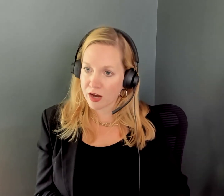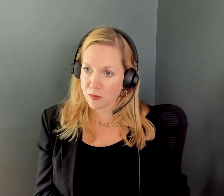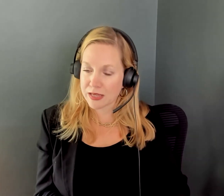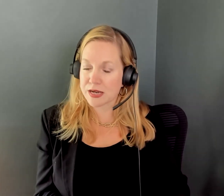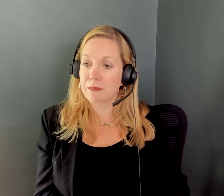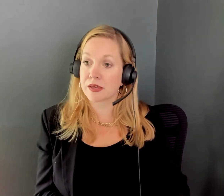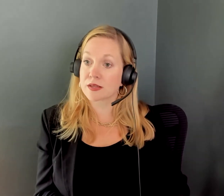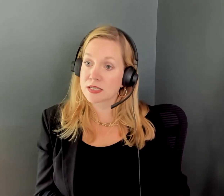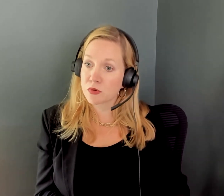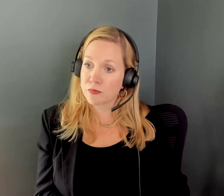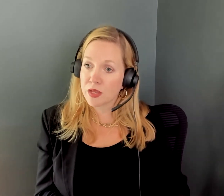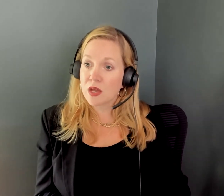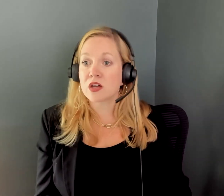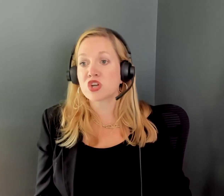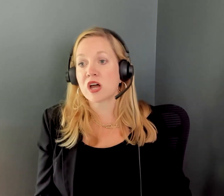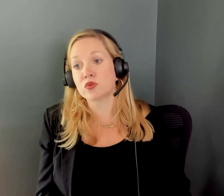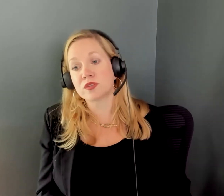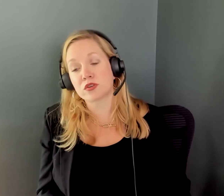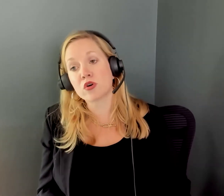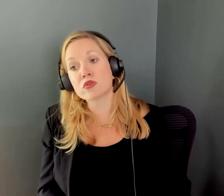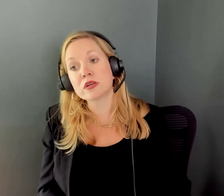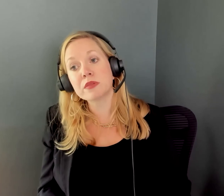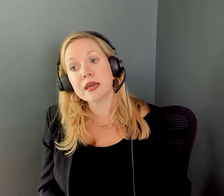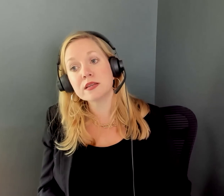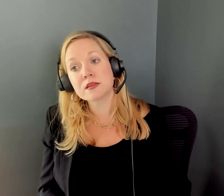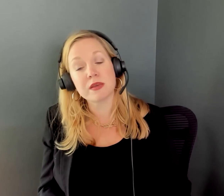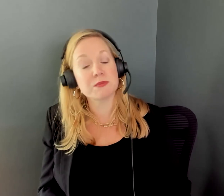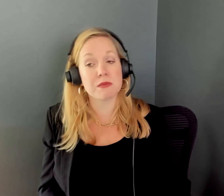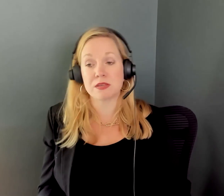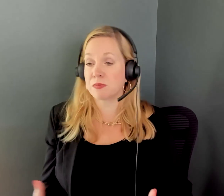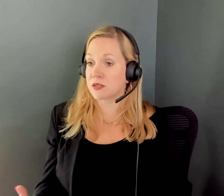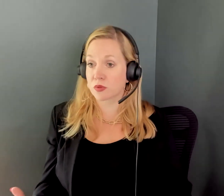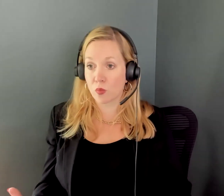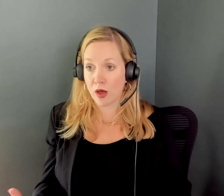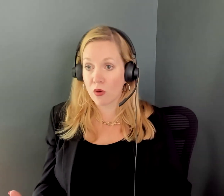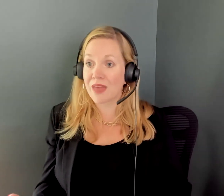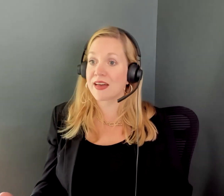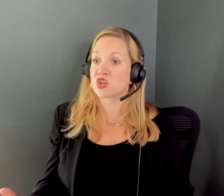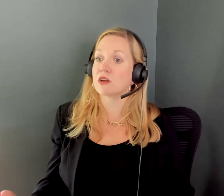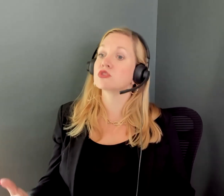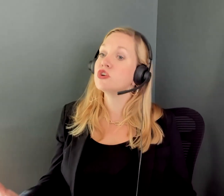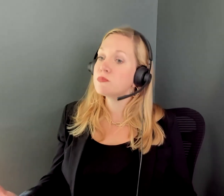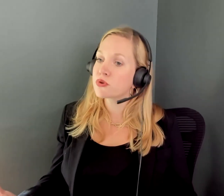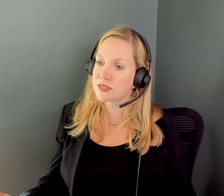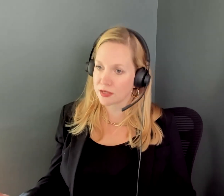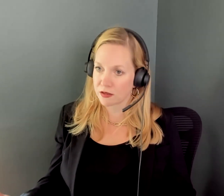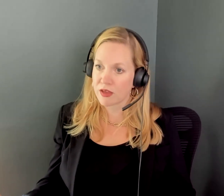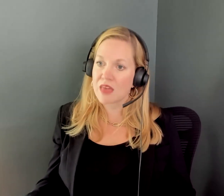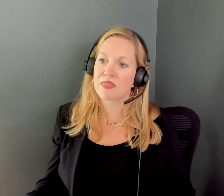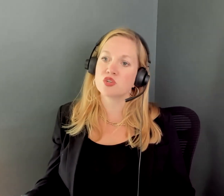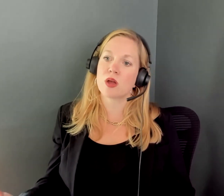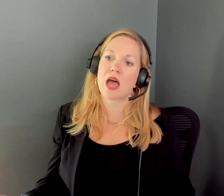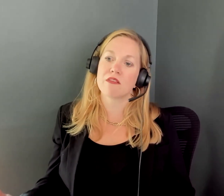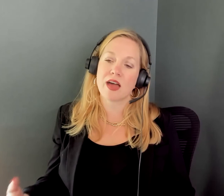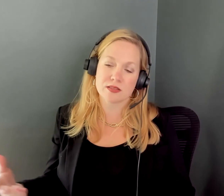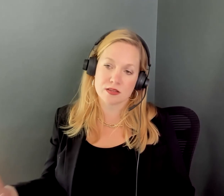home environment as not being accessible. A child who uses a cochlear implant maybe speaks really well, and that child could perceive